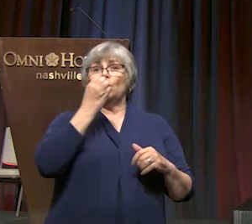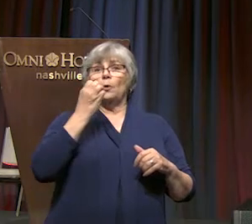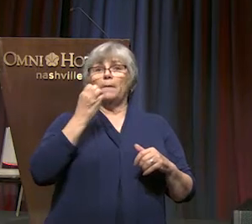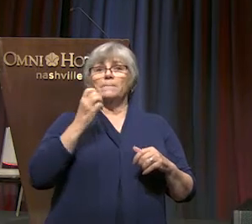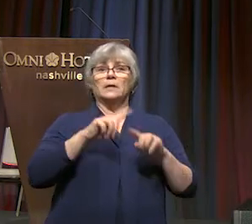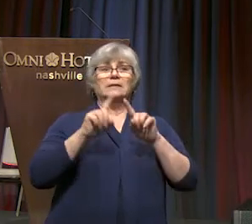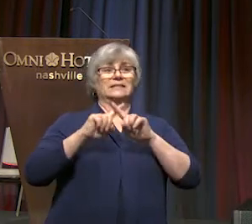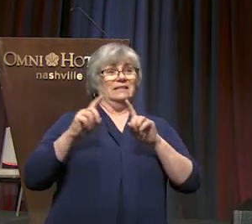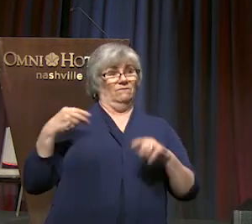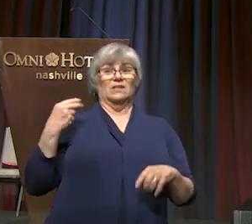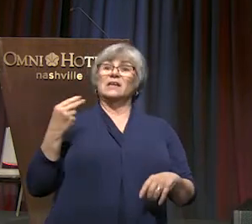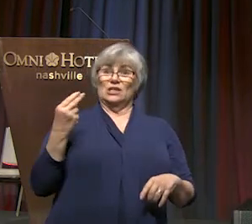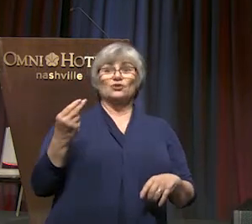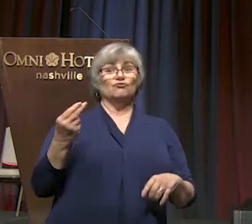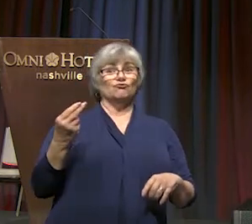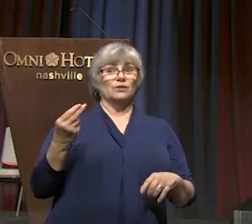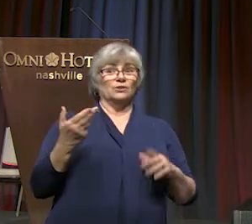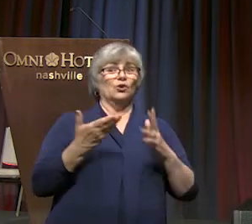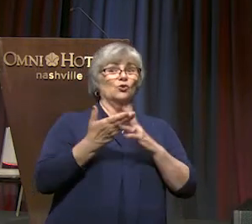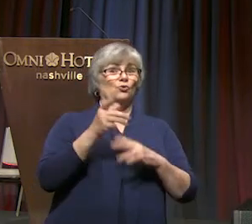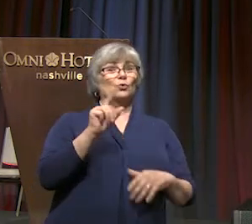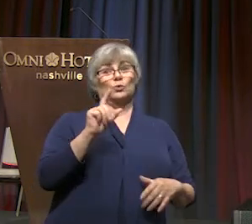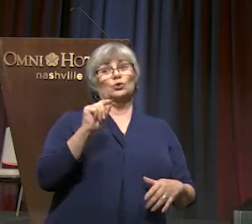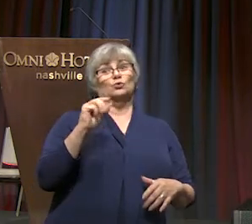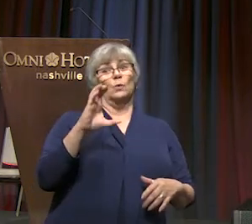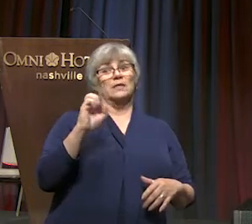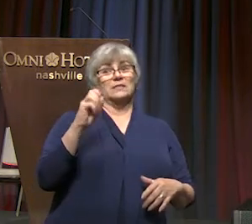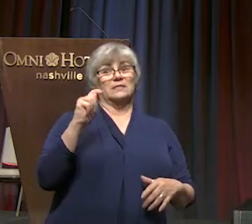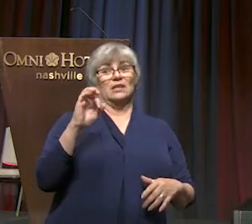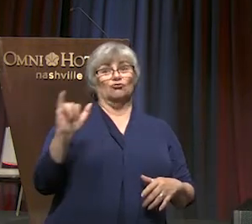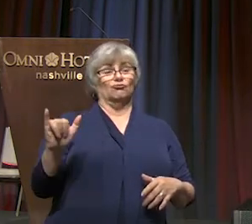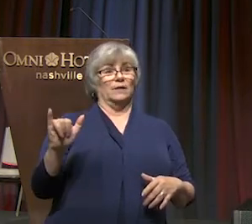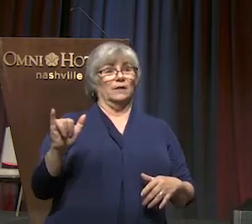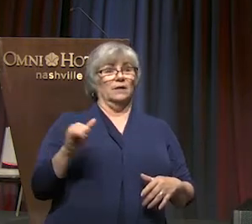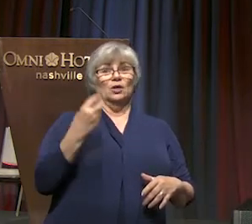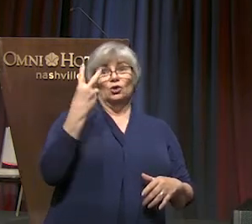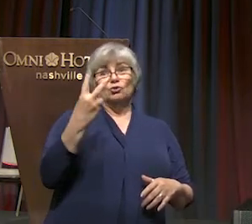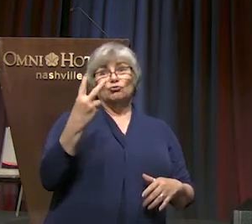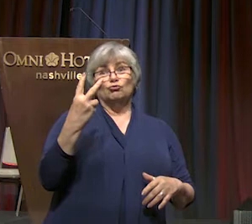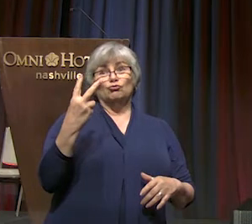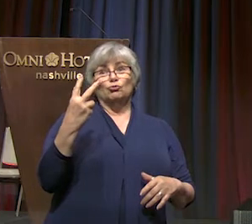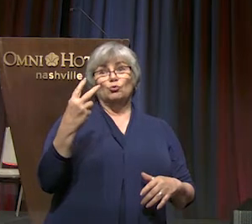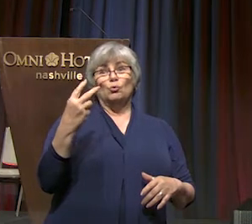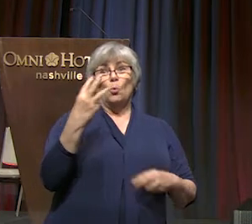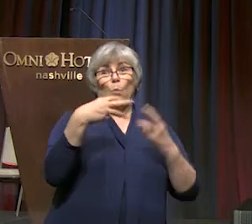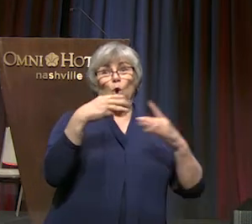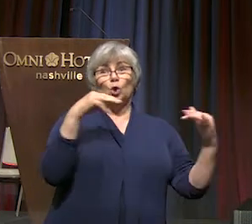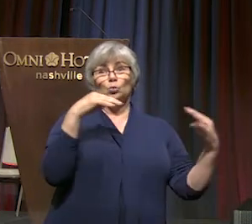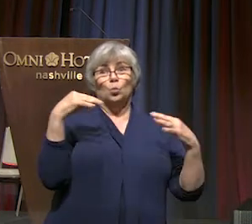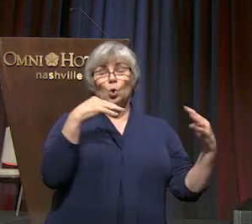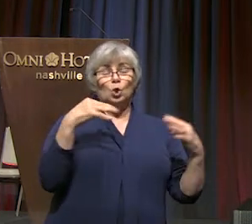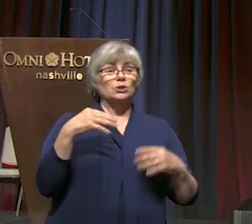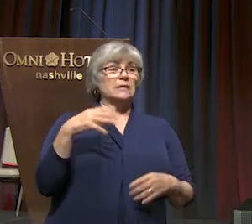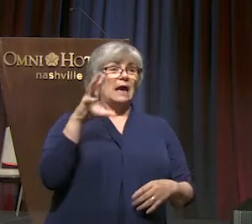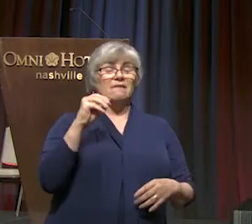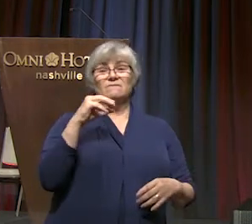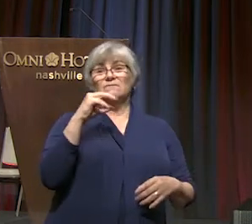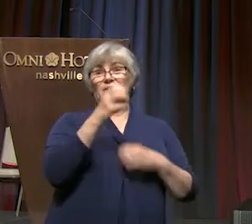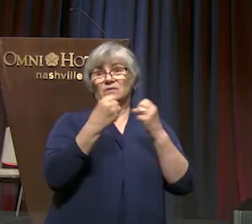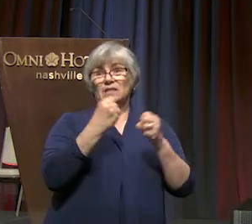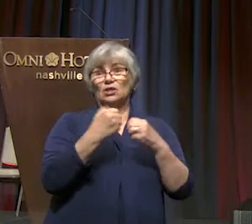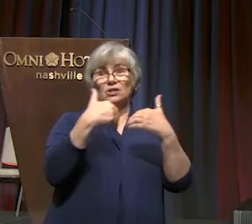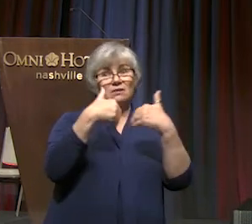different histories through the 20th century, with 2 world wars and 50 years of being divided by the